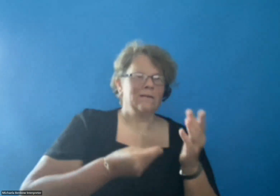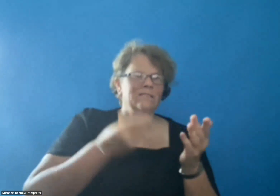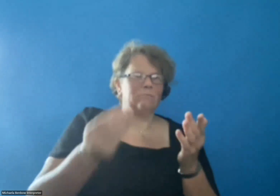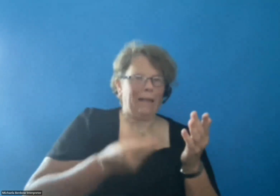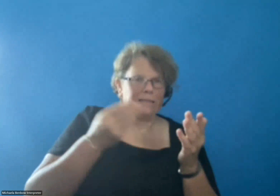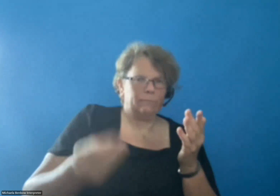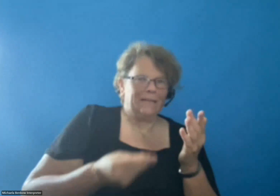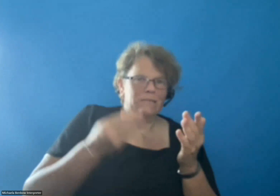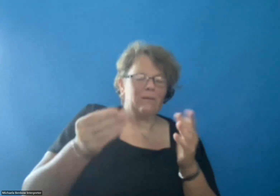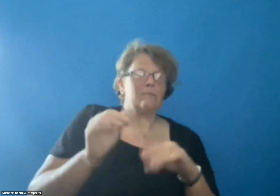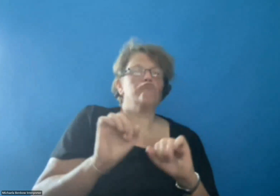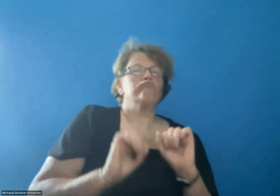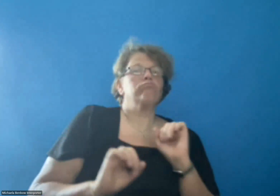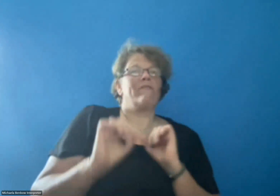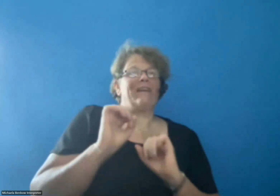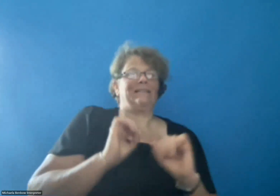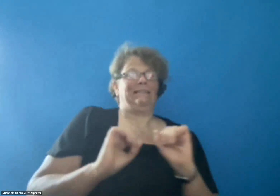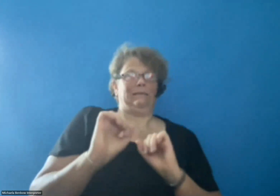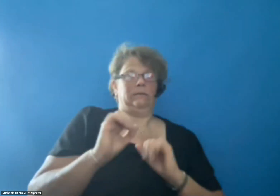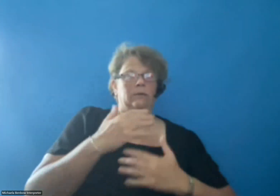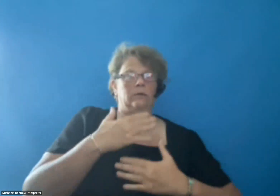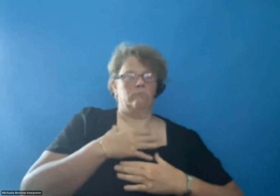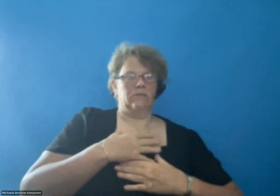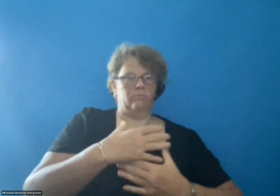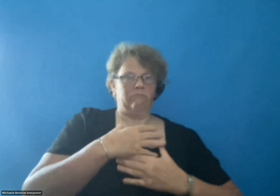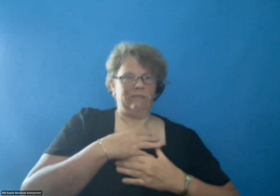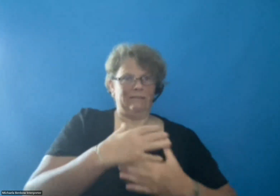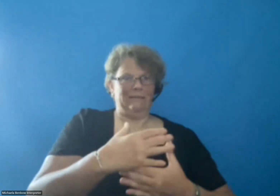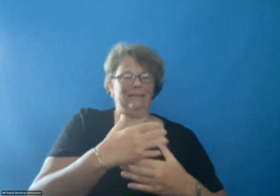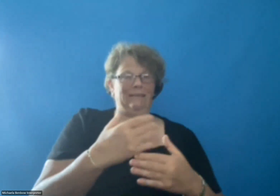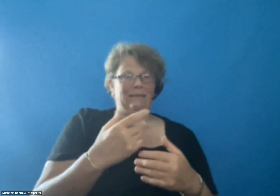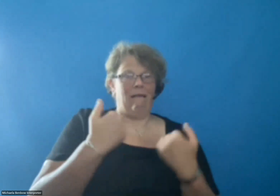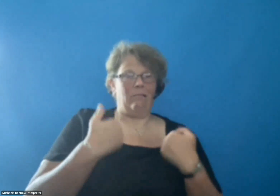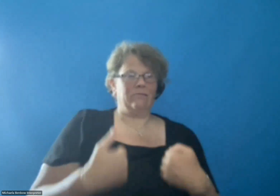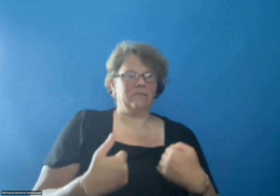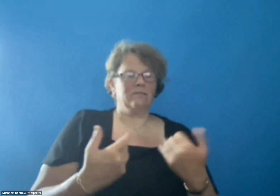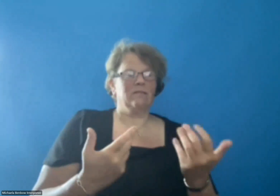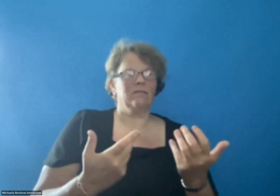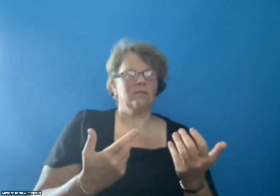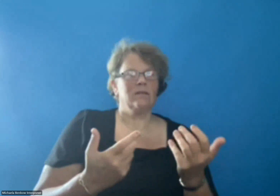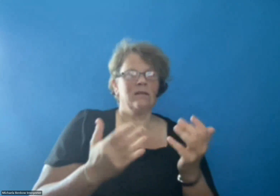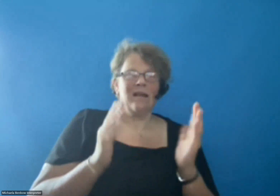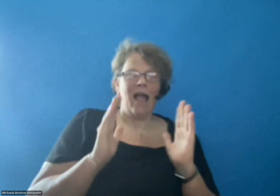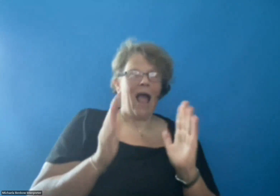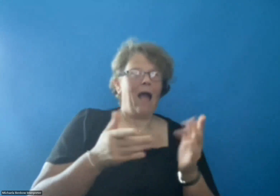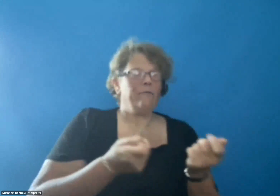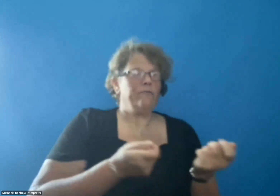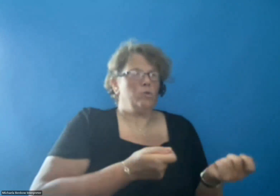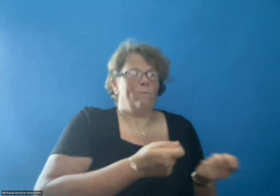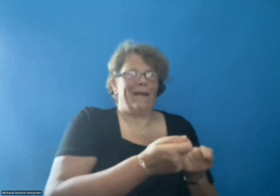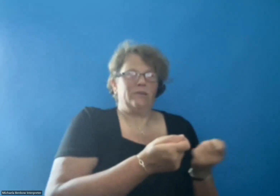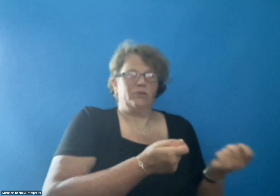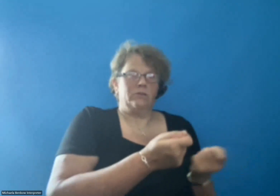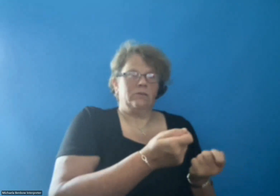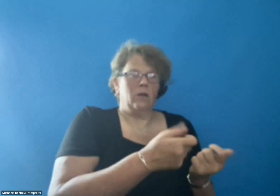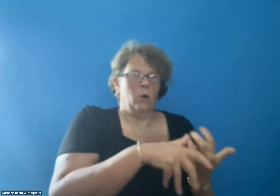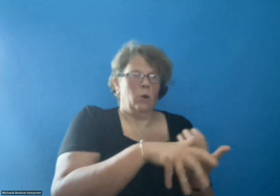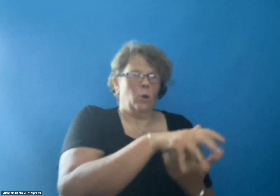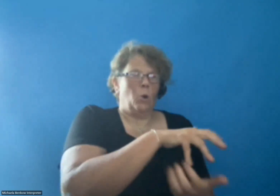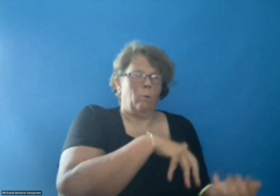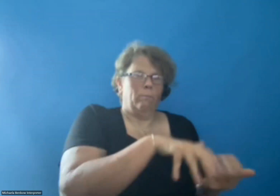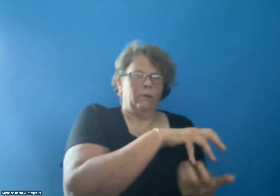preventing respiratory illness and the complications of that, well, clearly we have to be managing right now the complications of that